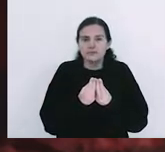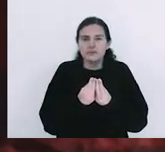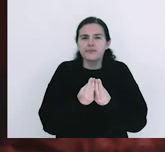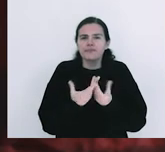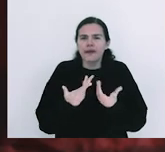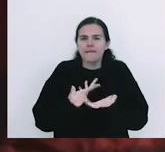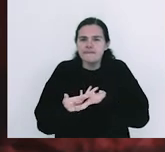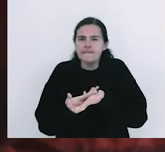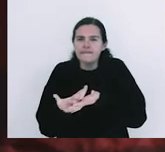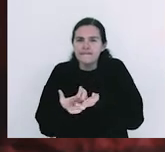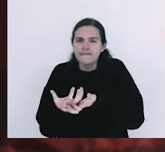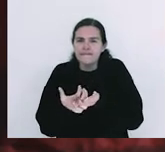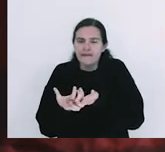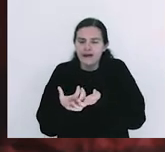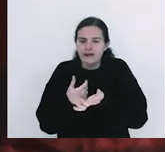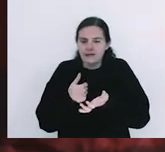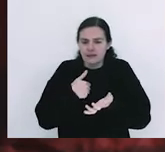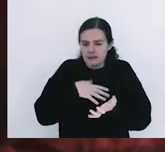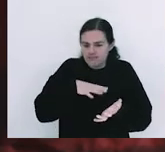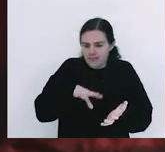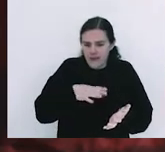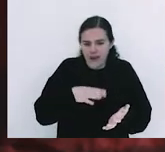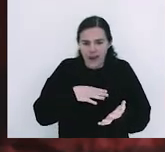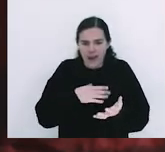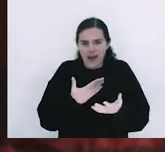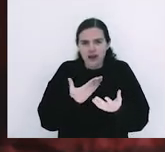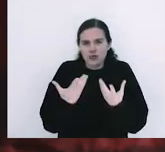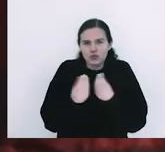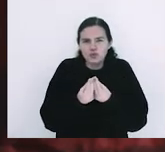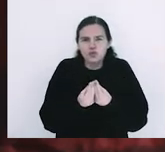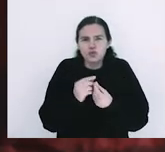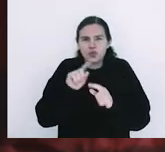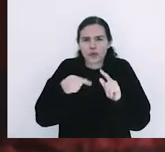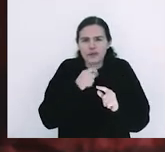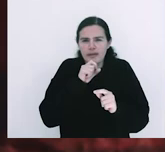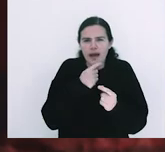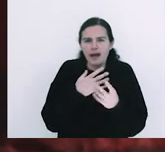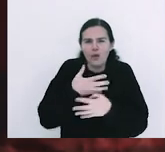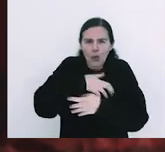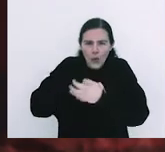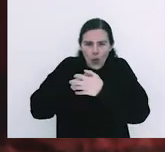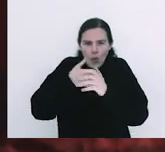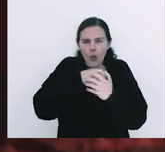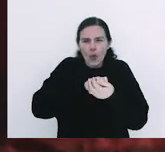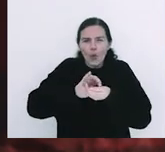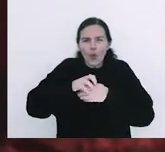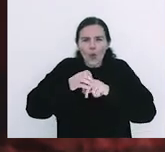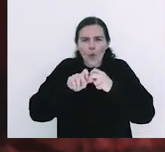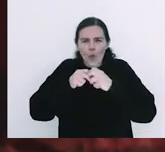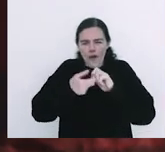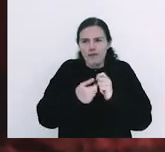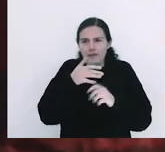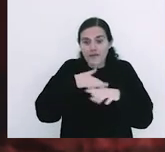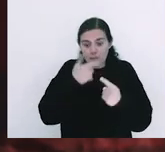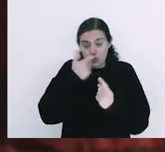are attracted, they strive to be inside each other, to devour each other, to make one with different